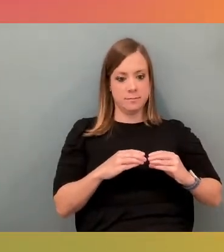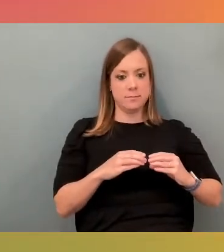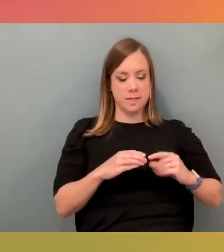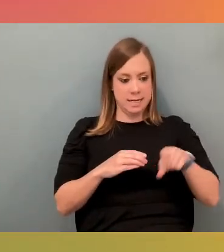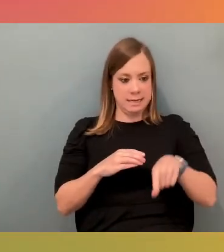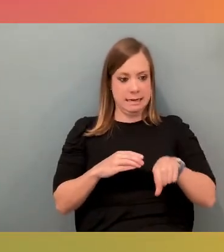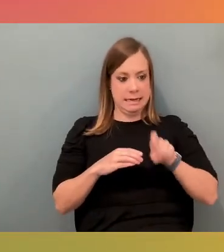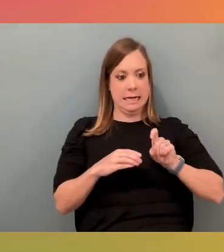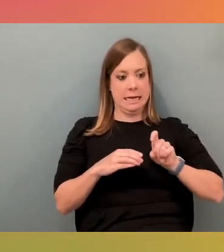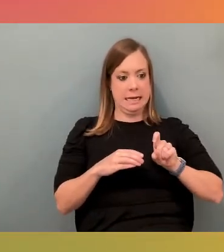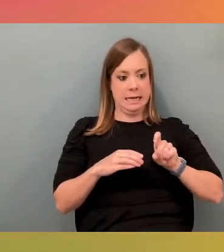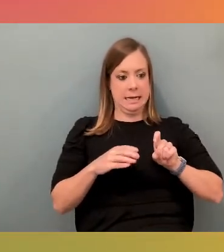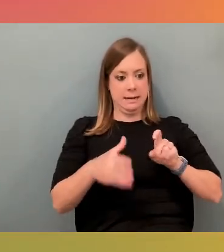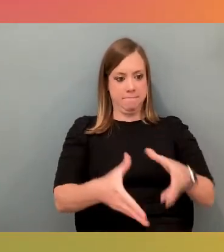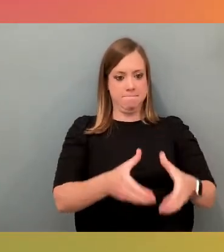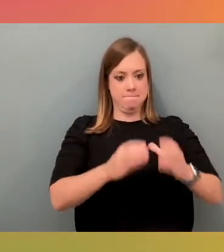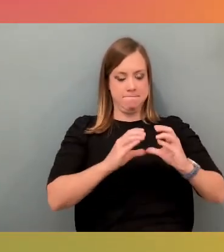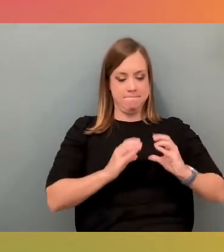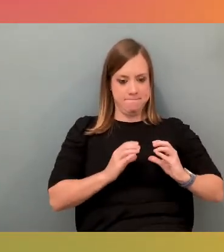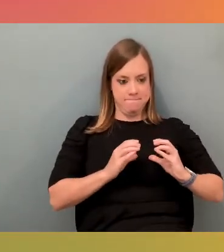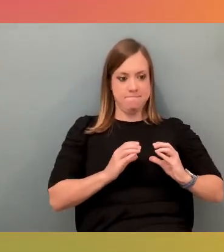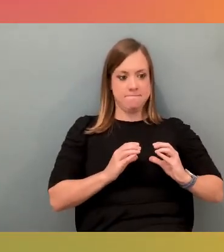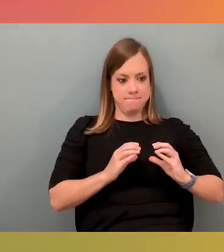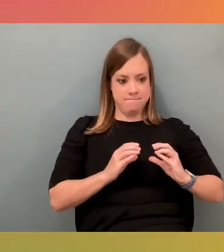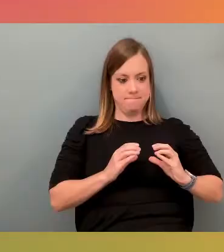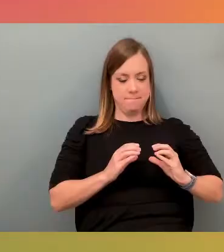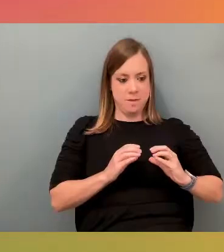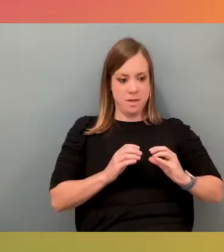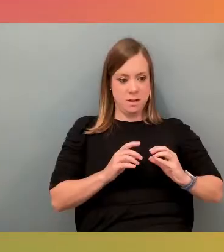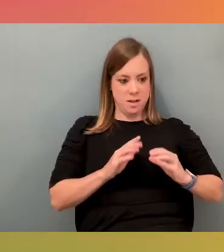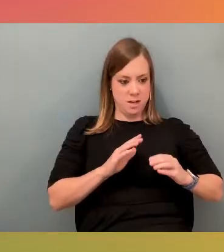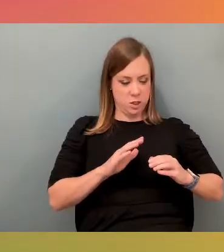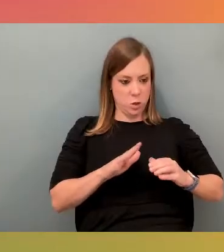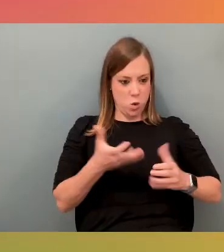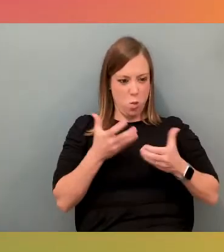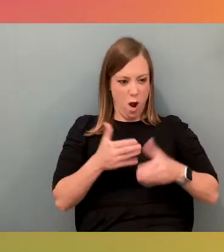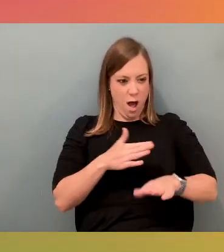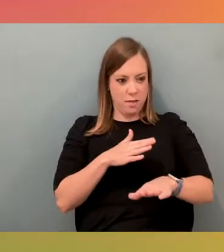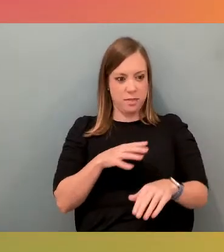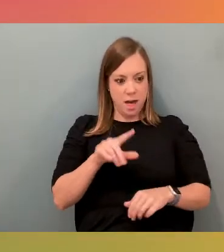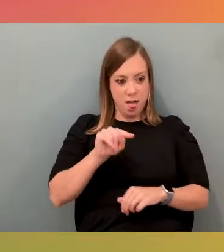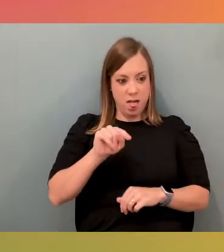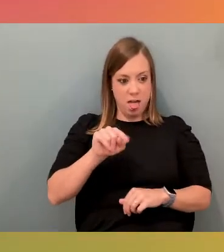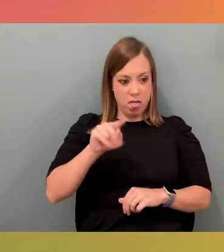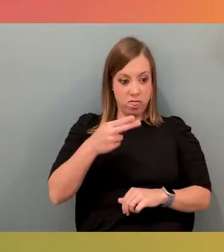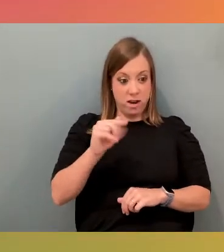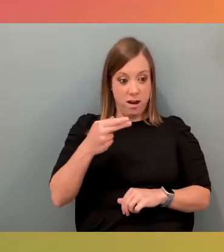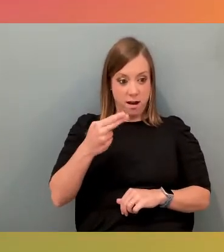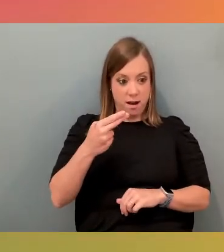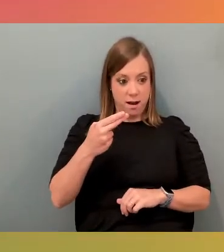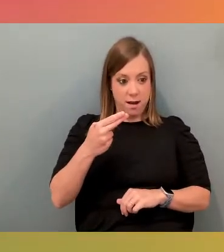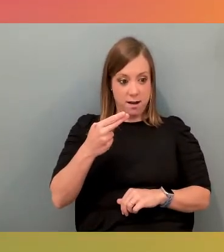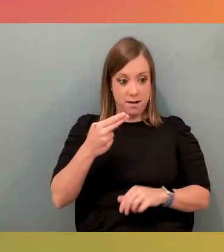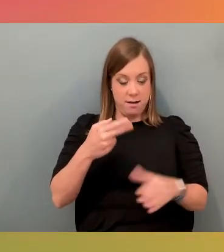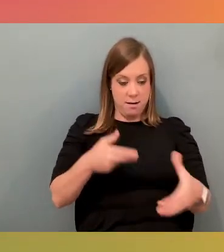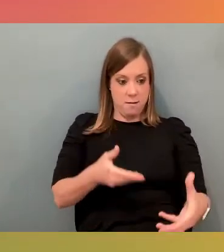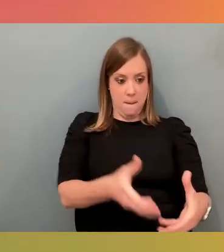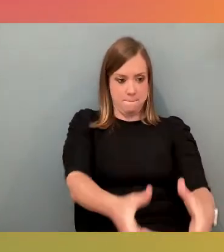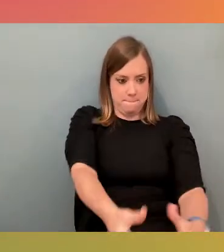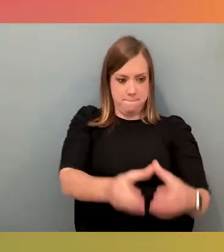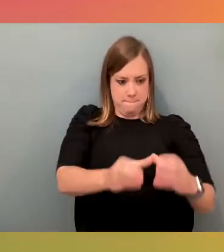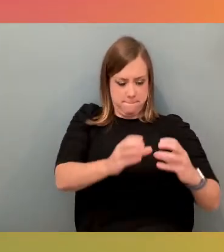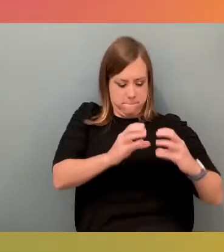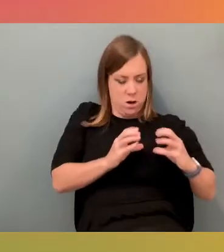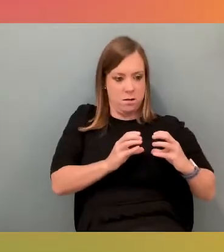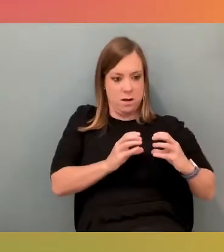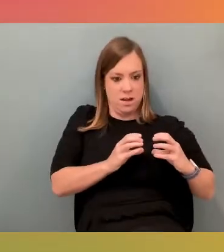the thigh nice and close to the chest. And once you found your balance, go ahead and come to your stork pose,